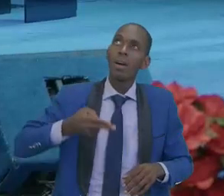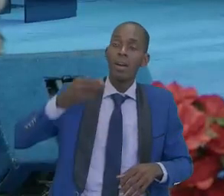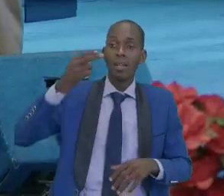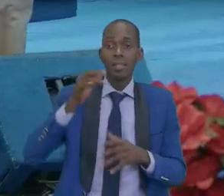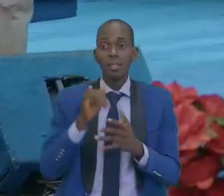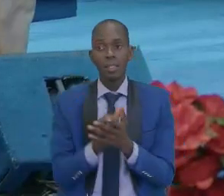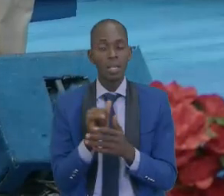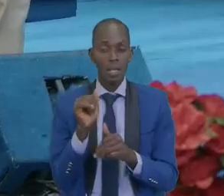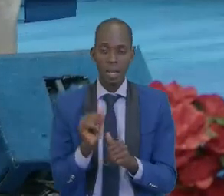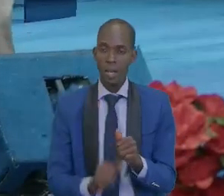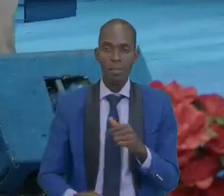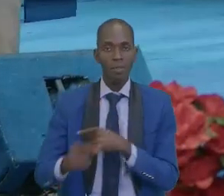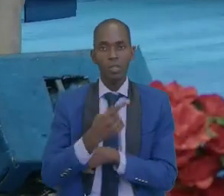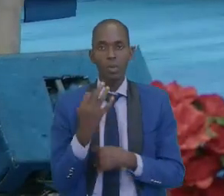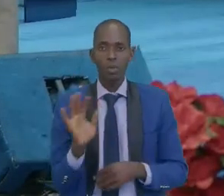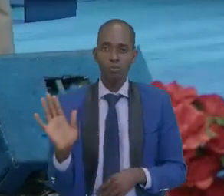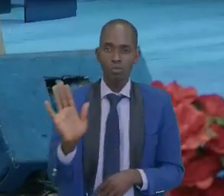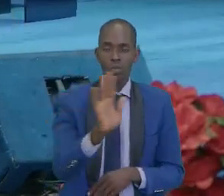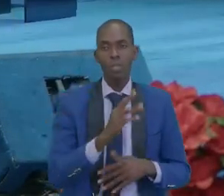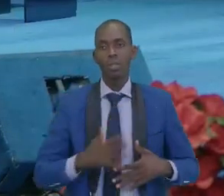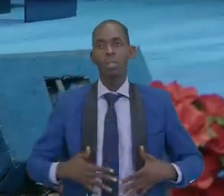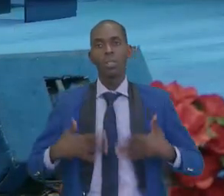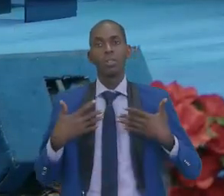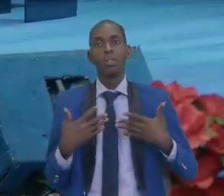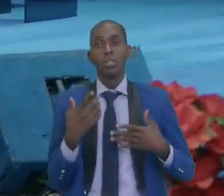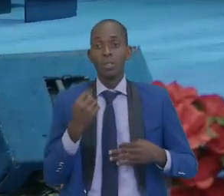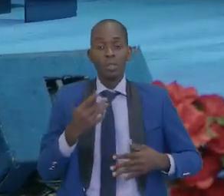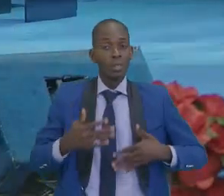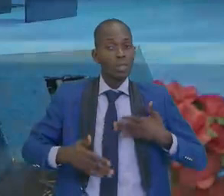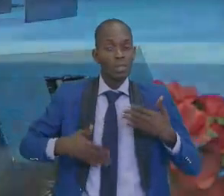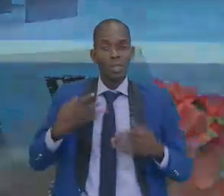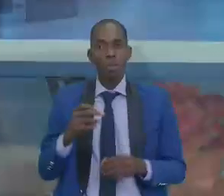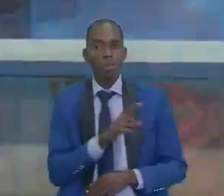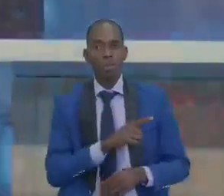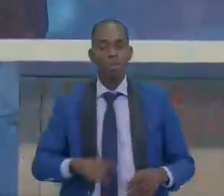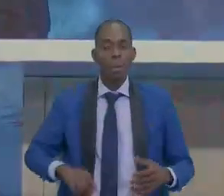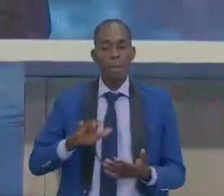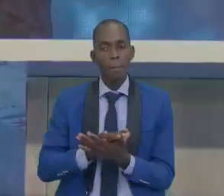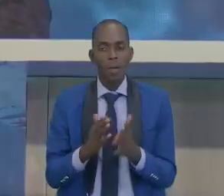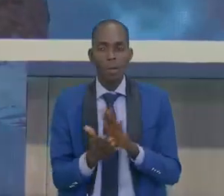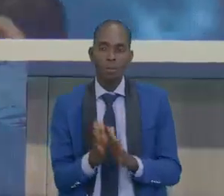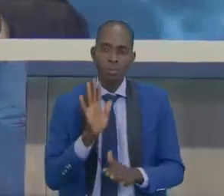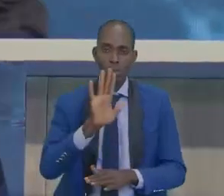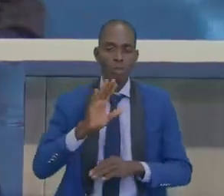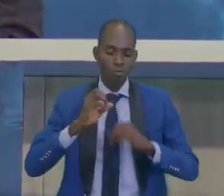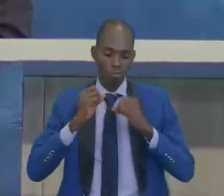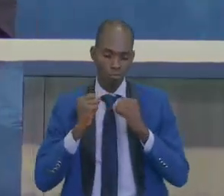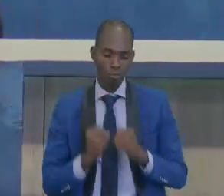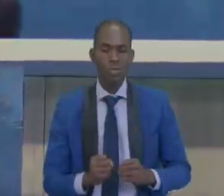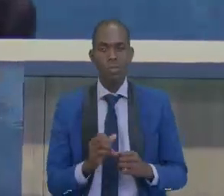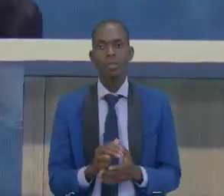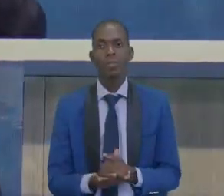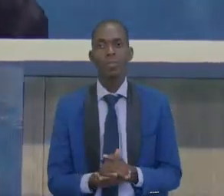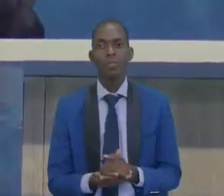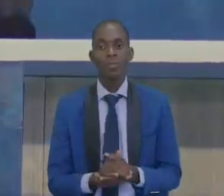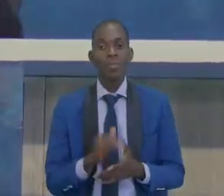every day of your life, the joy of the Lord becomes your strength. That